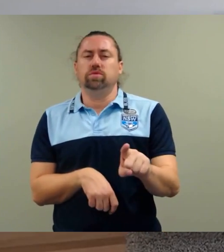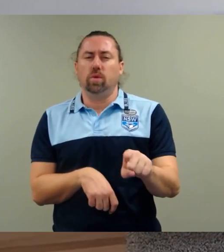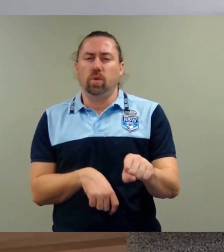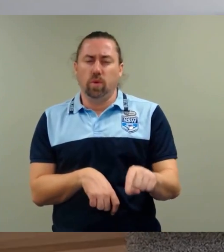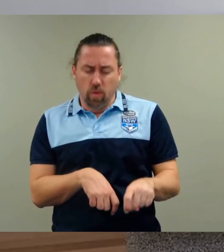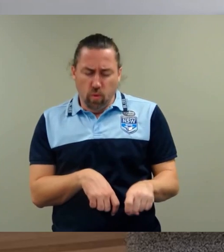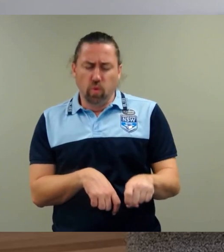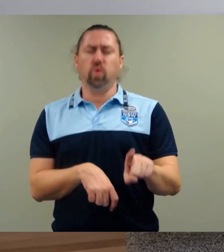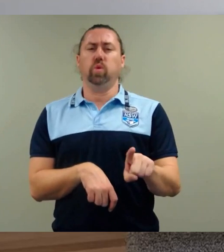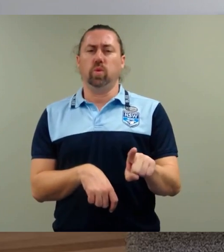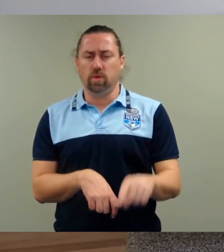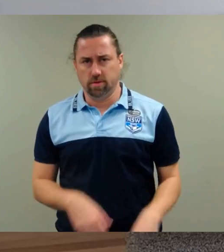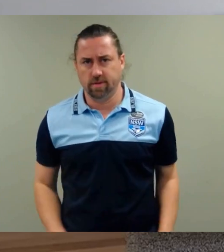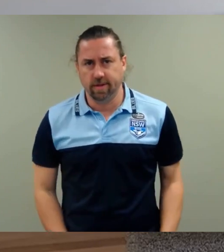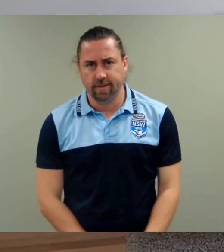leg.